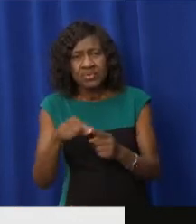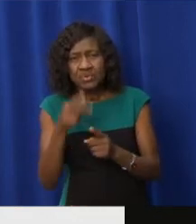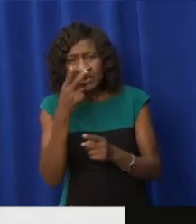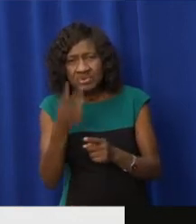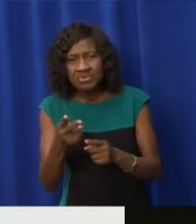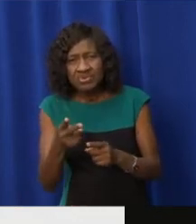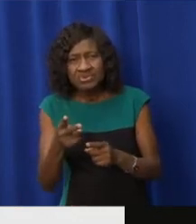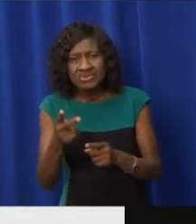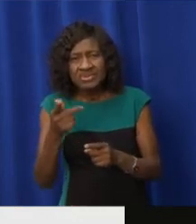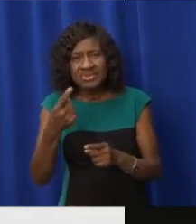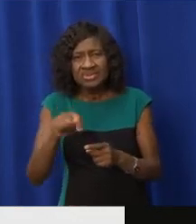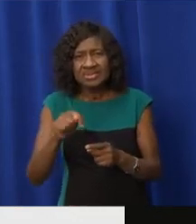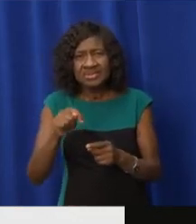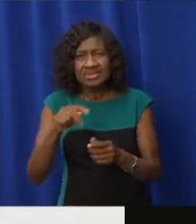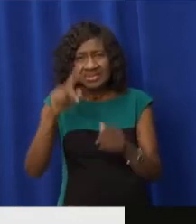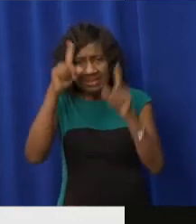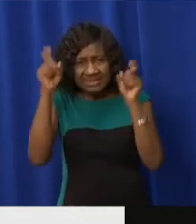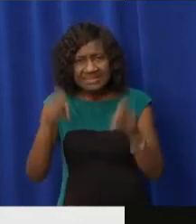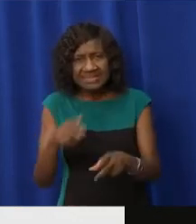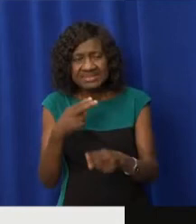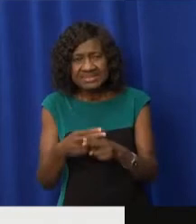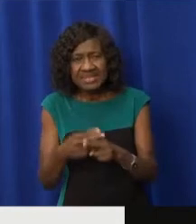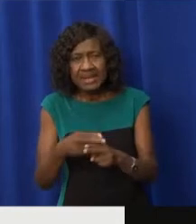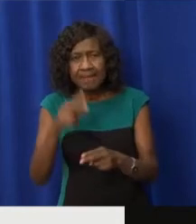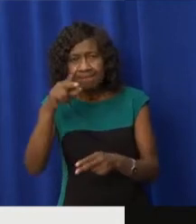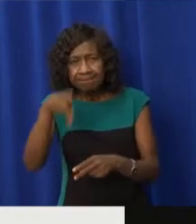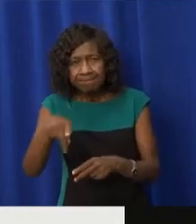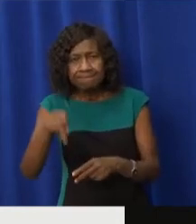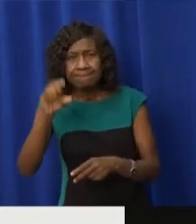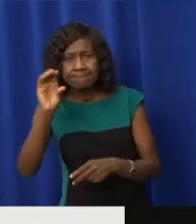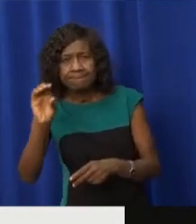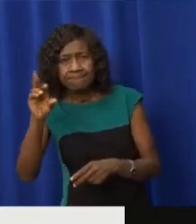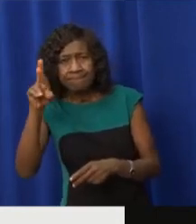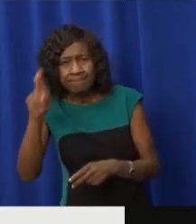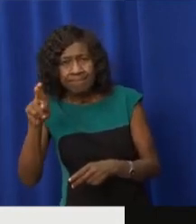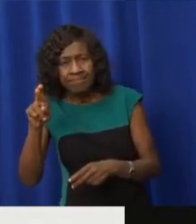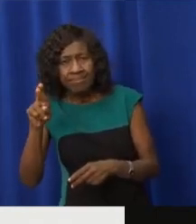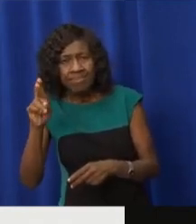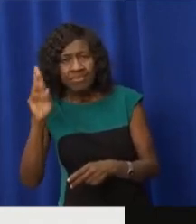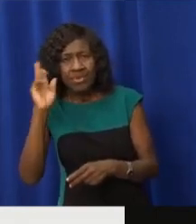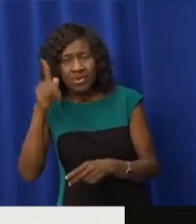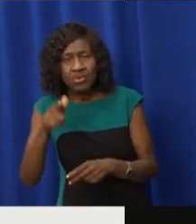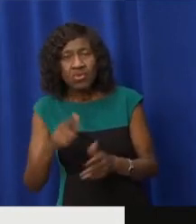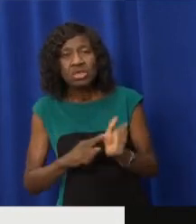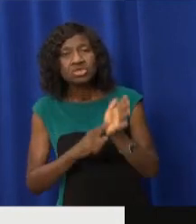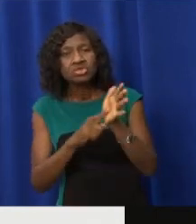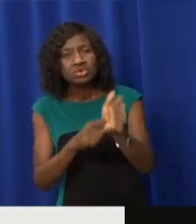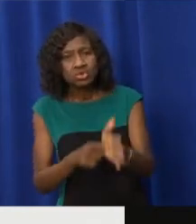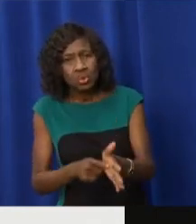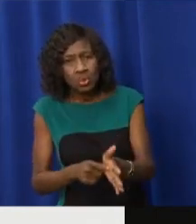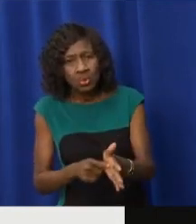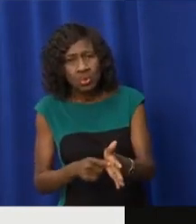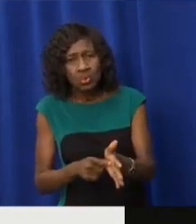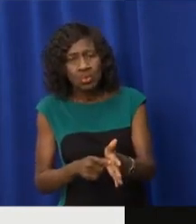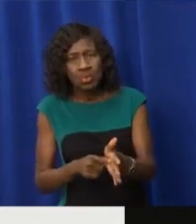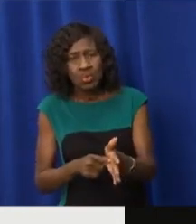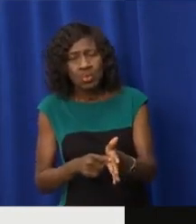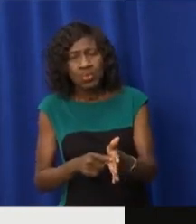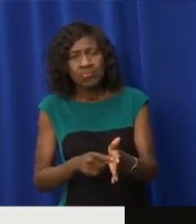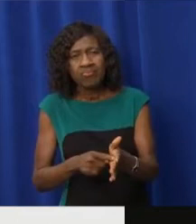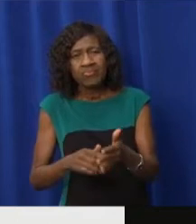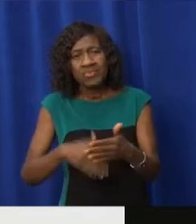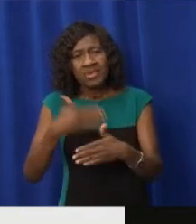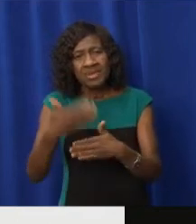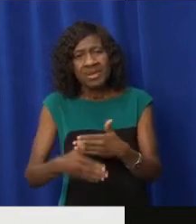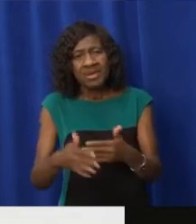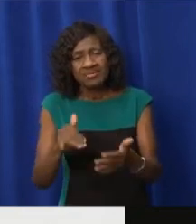that's going to recognize that you have this infection first, because that's the thing that can be detected first by the PCR machine. After that, you may get